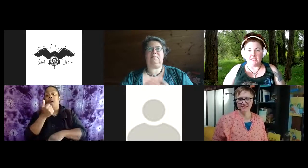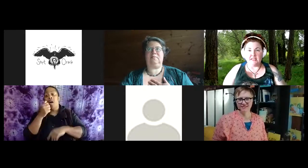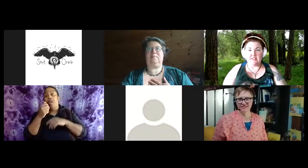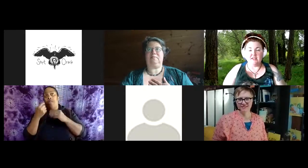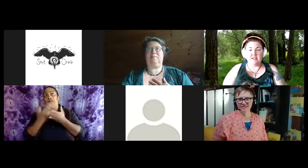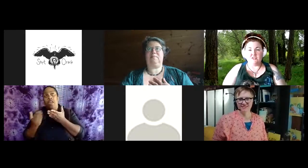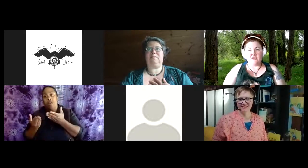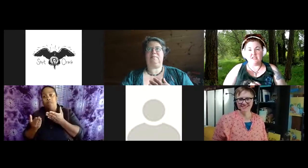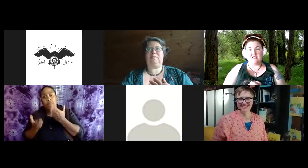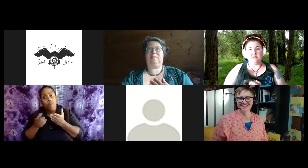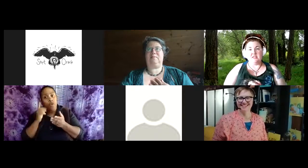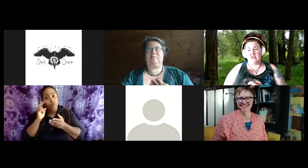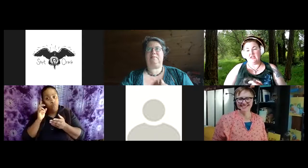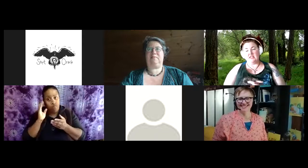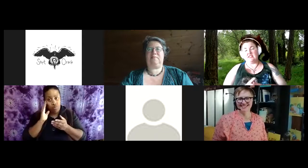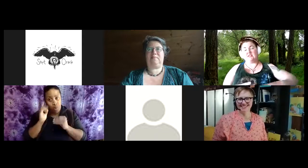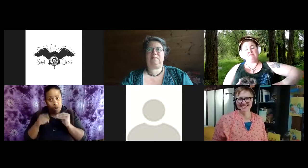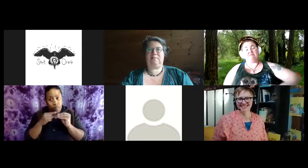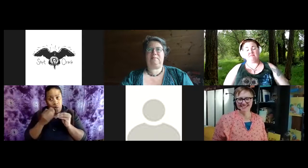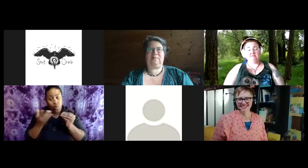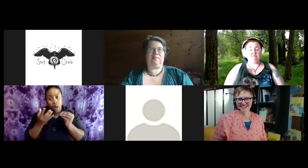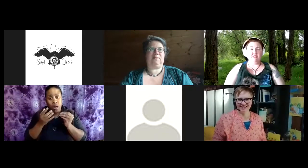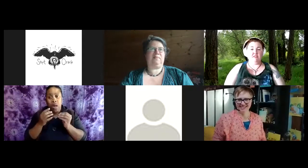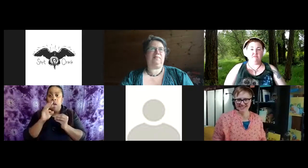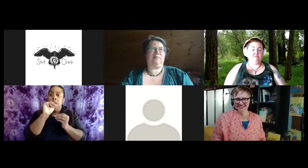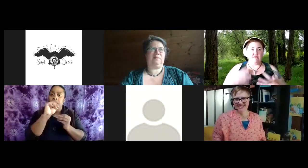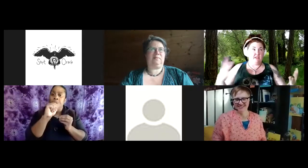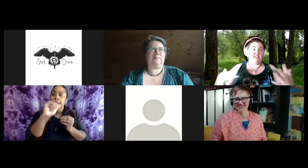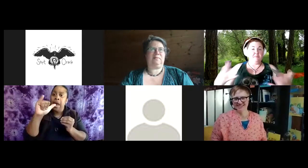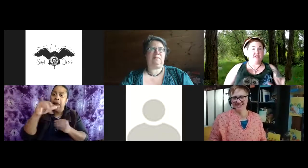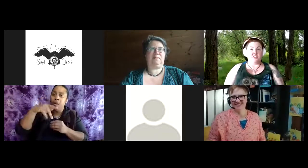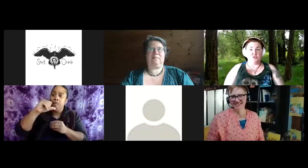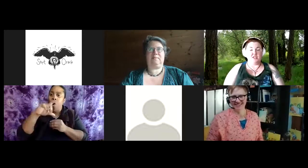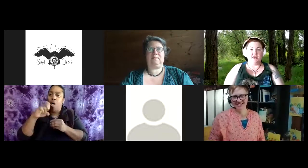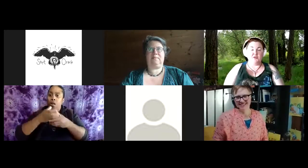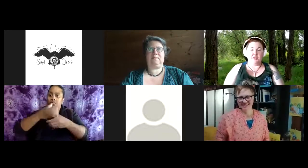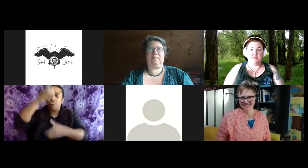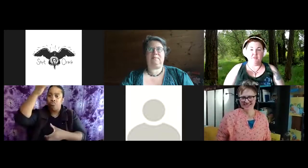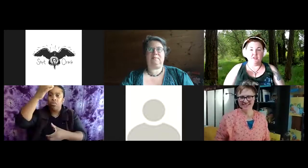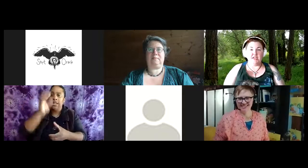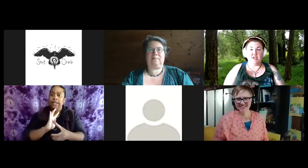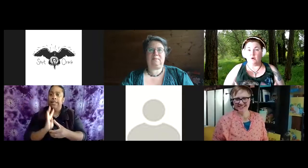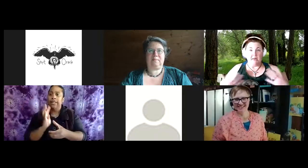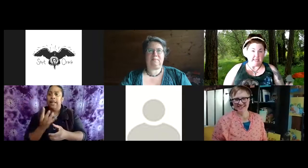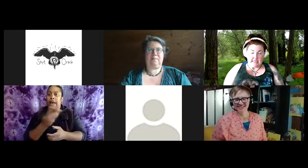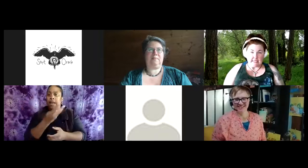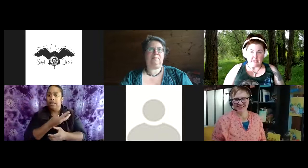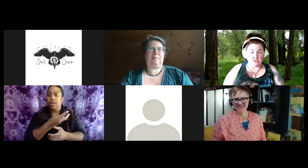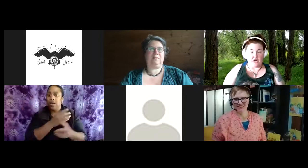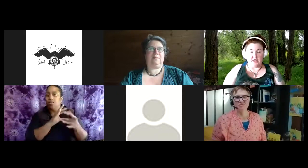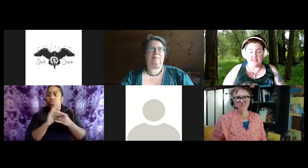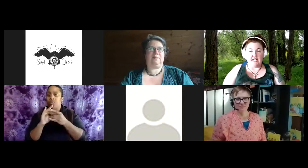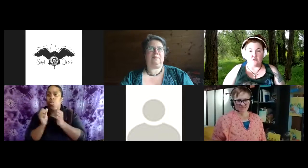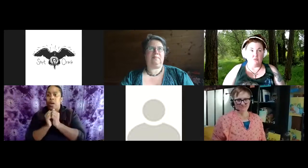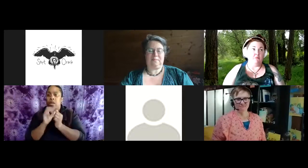maypole dance. So that is something that is typically associated with Beltane or May Day.